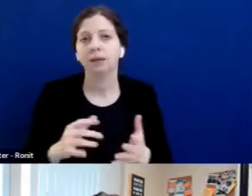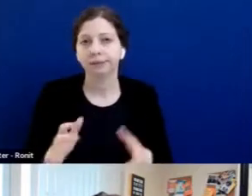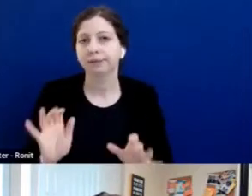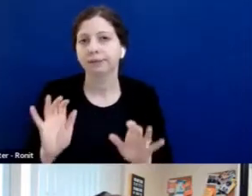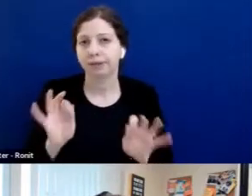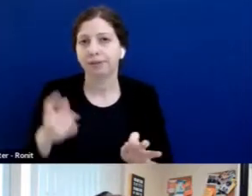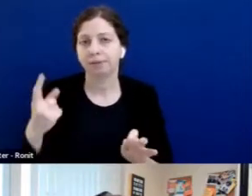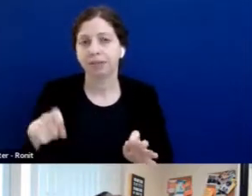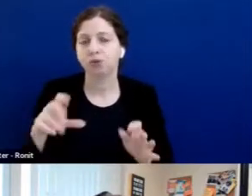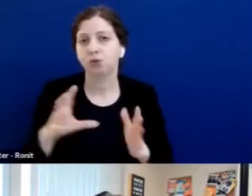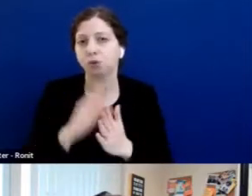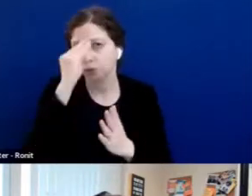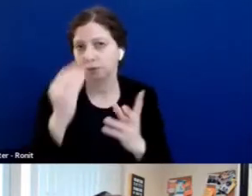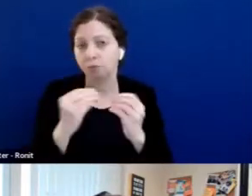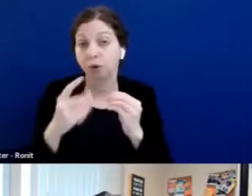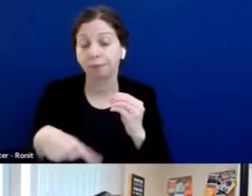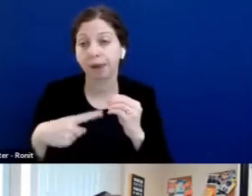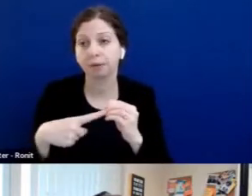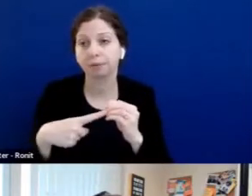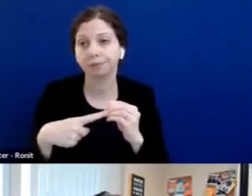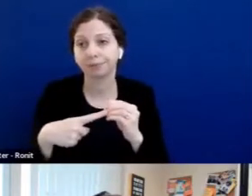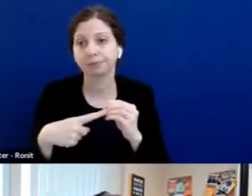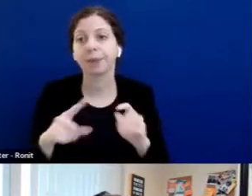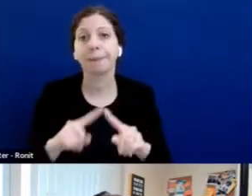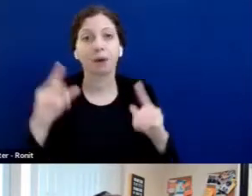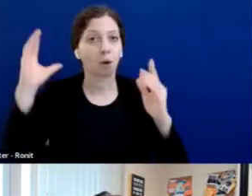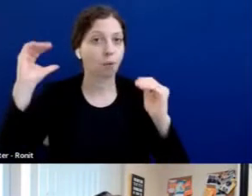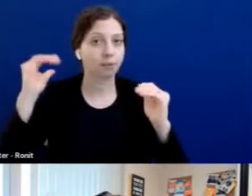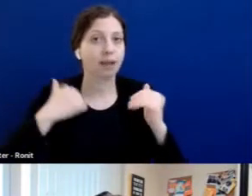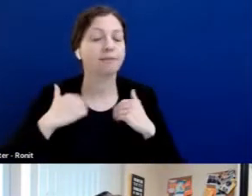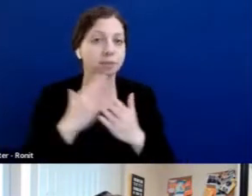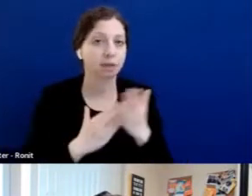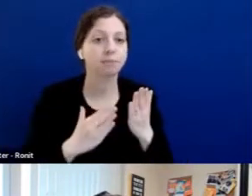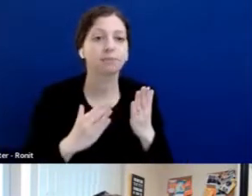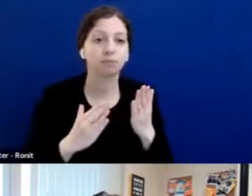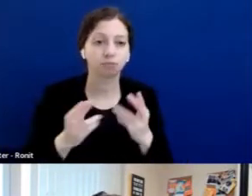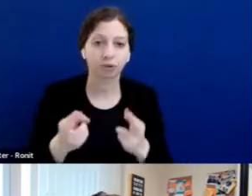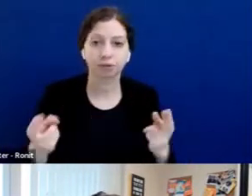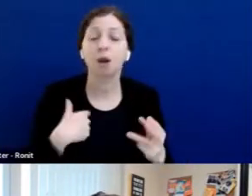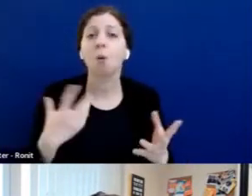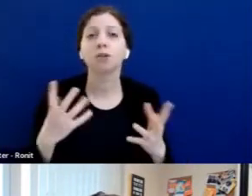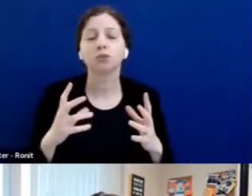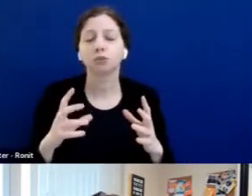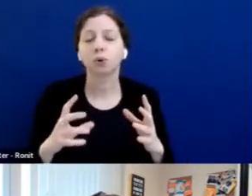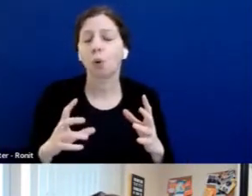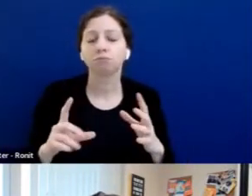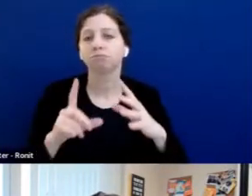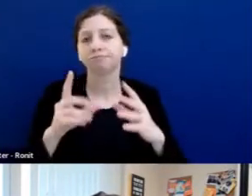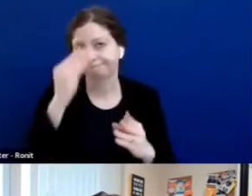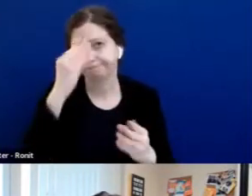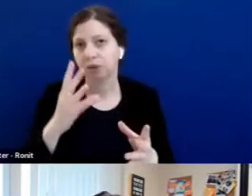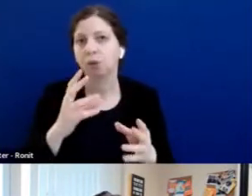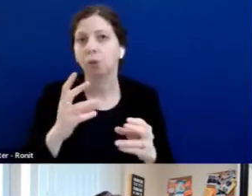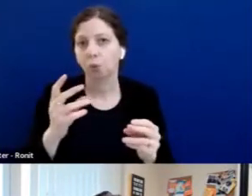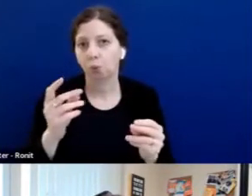that we need to learn more about. But hopefully we have some resources. I did just want to pop on here real quick, just to let you know, first of